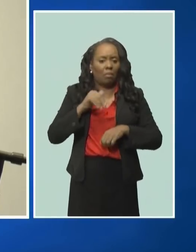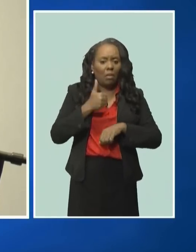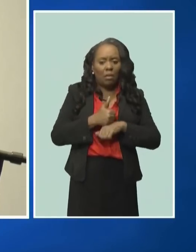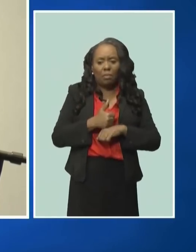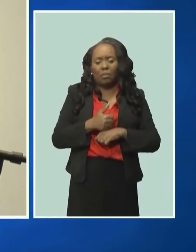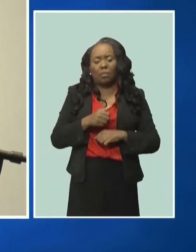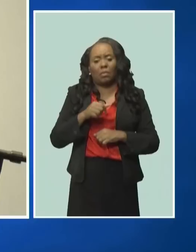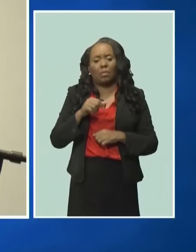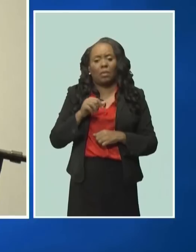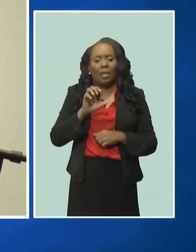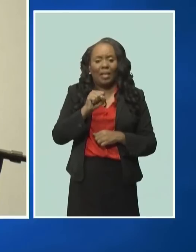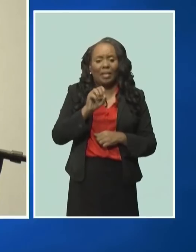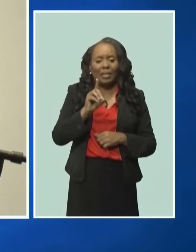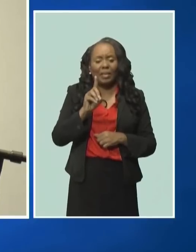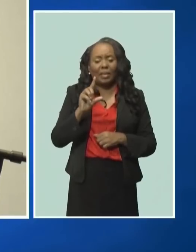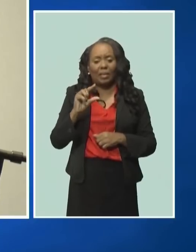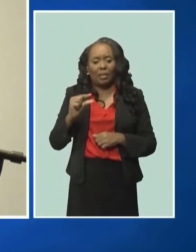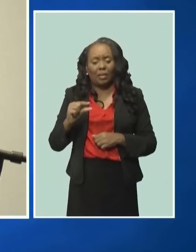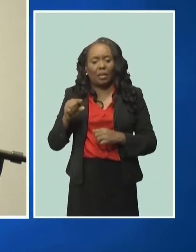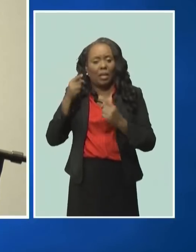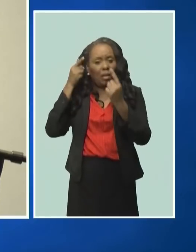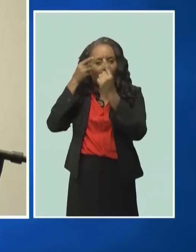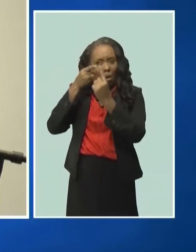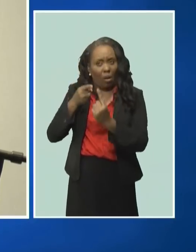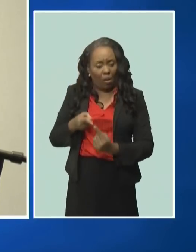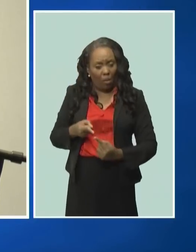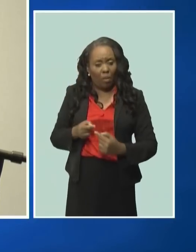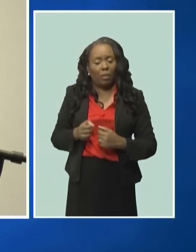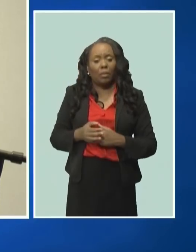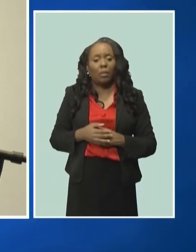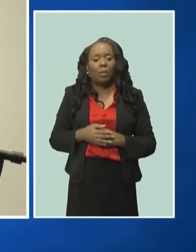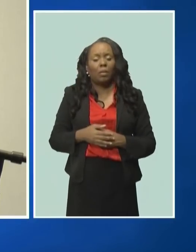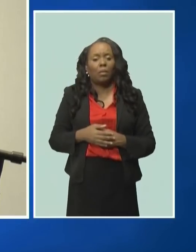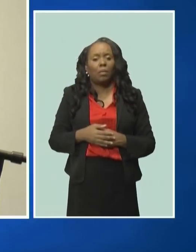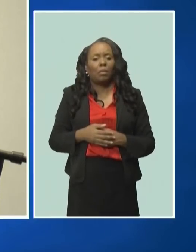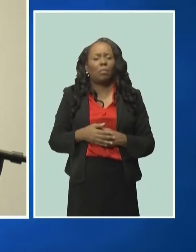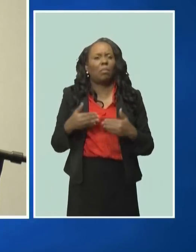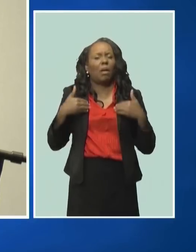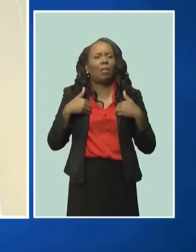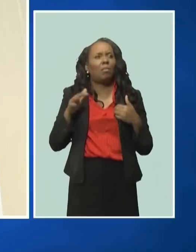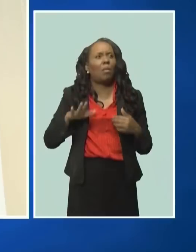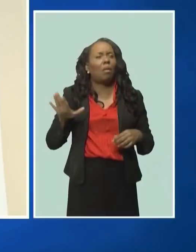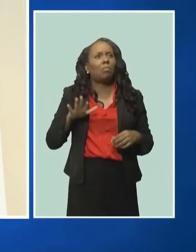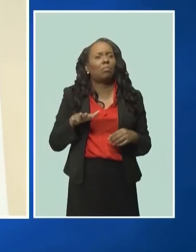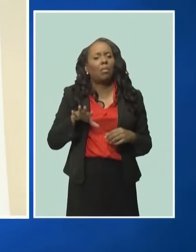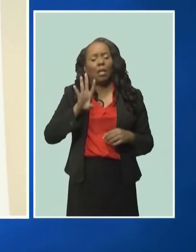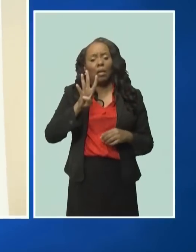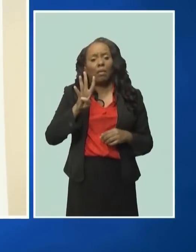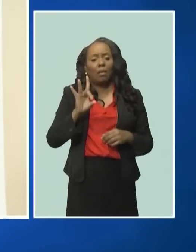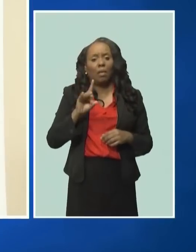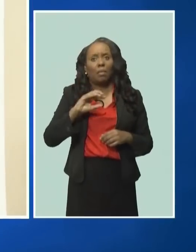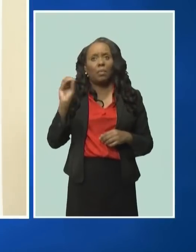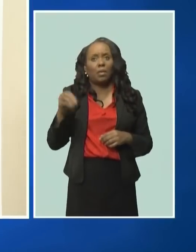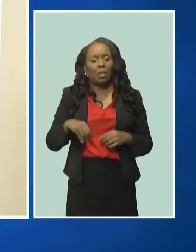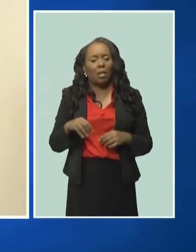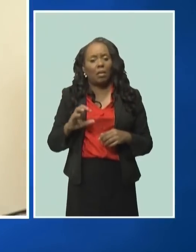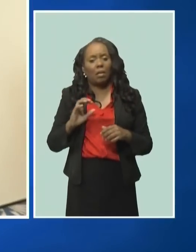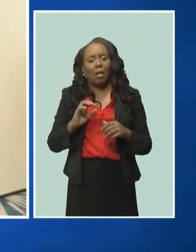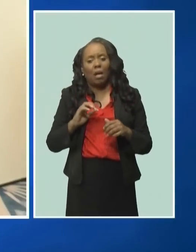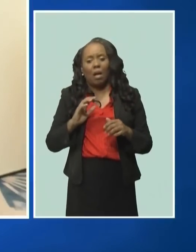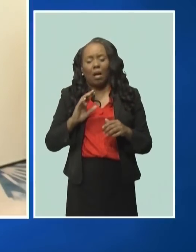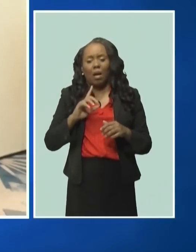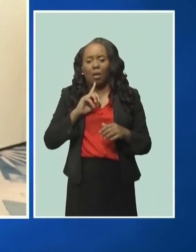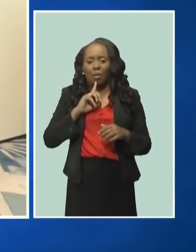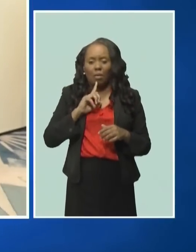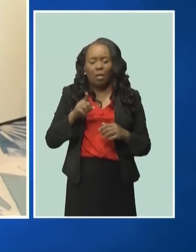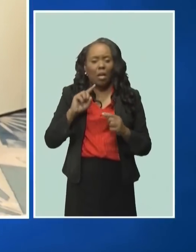sustainable development targets are on track. We have, I think, approximately about 48% are on track to